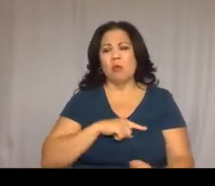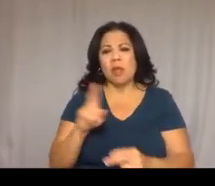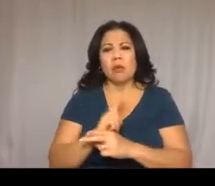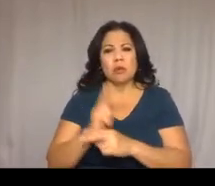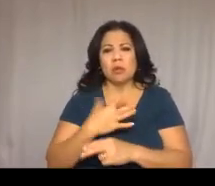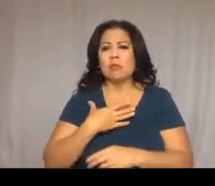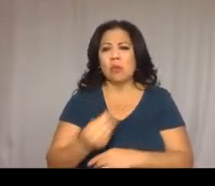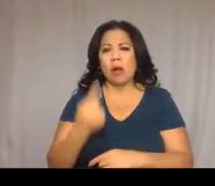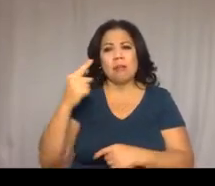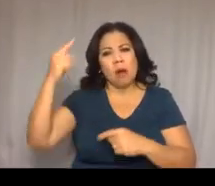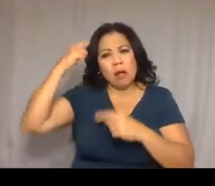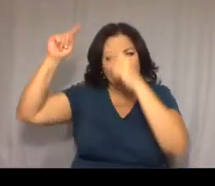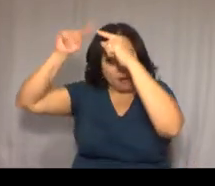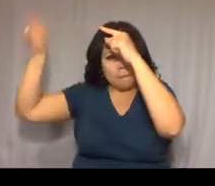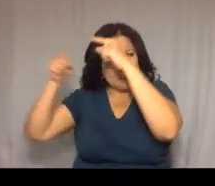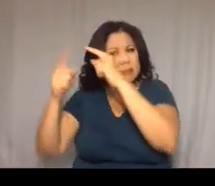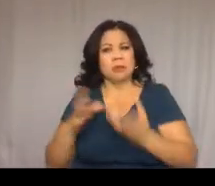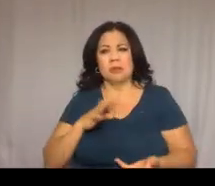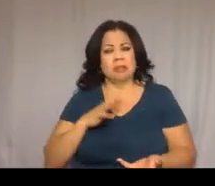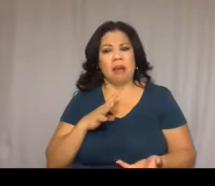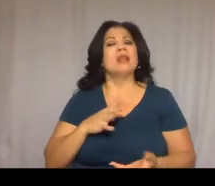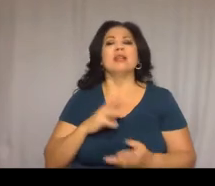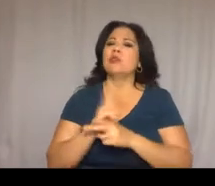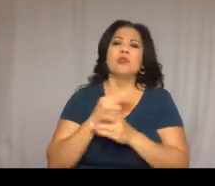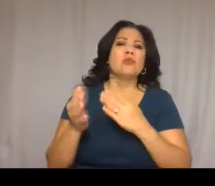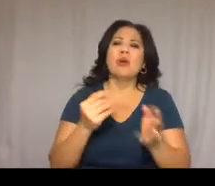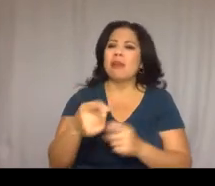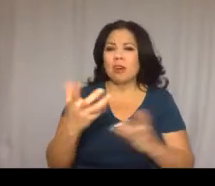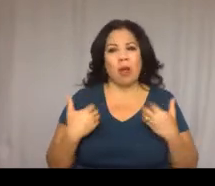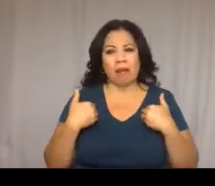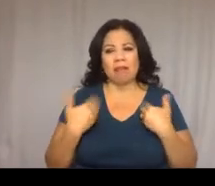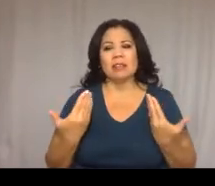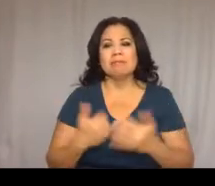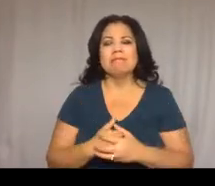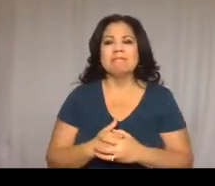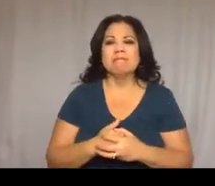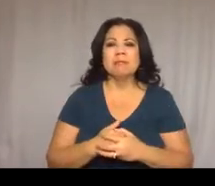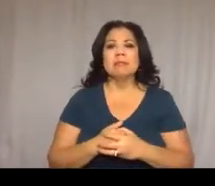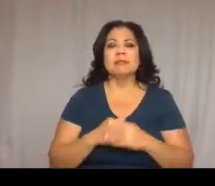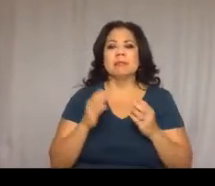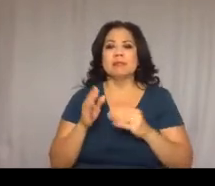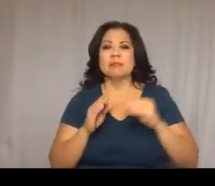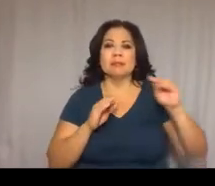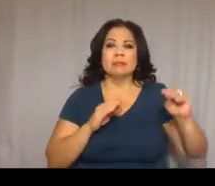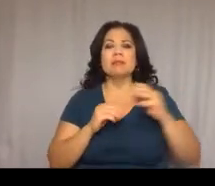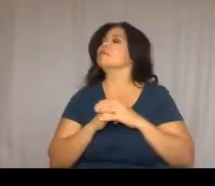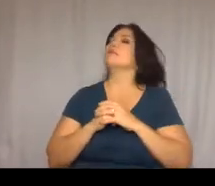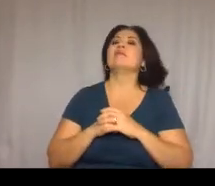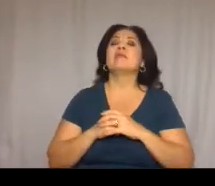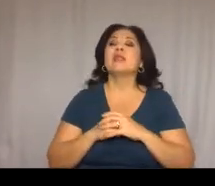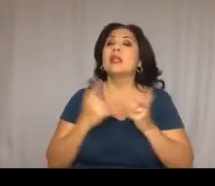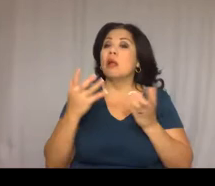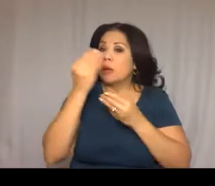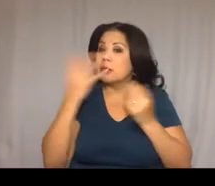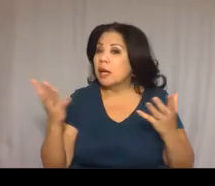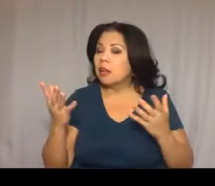white. So it doesn't matter. You're going to use what you've got, guys. So I'm going to put these aside. And first I want to tell you what